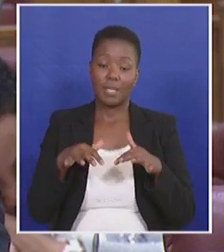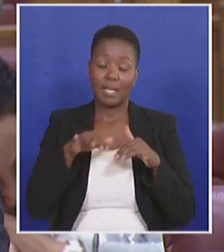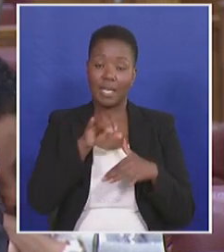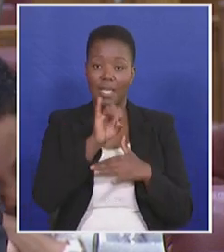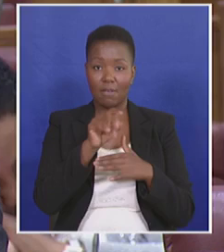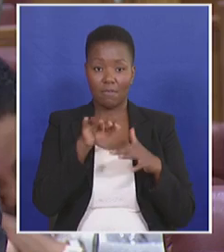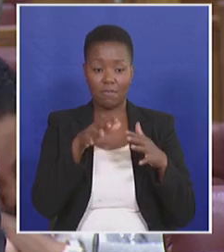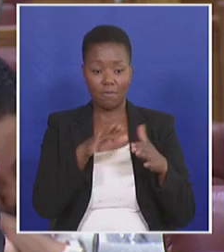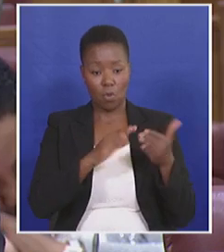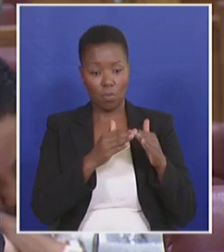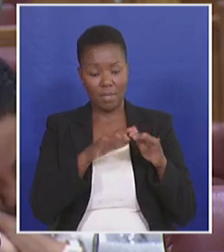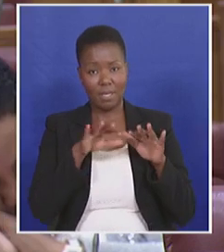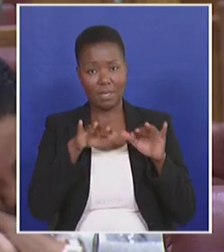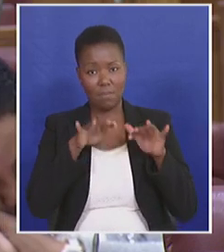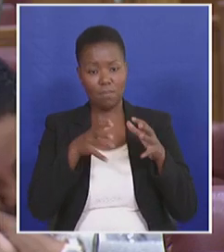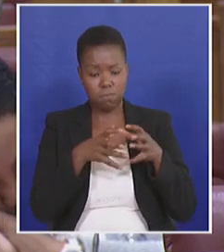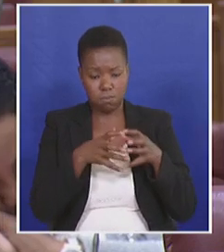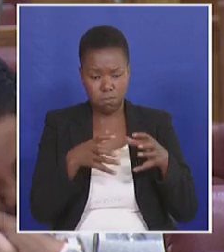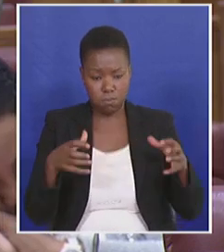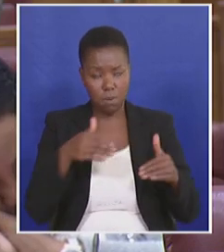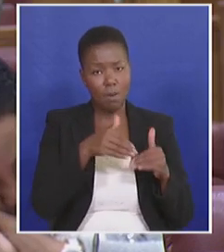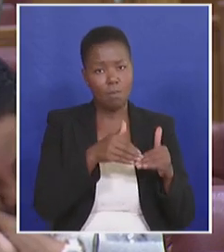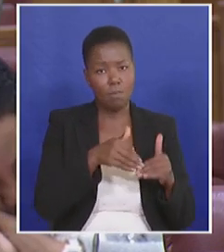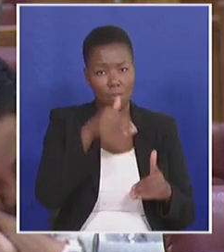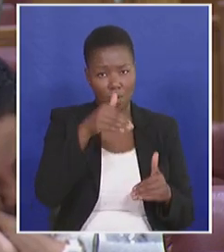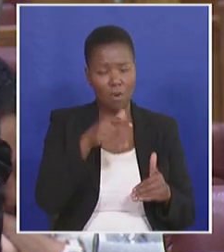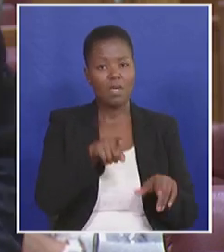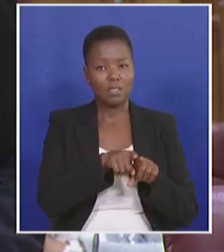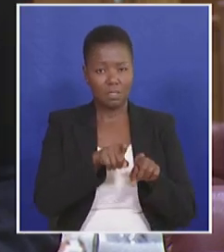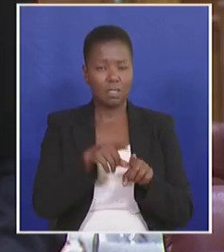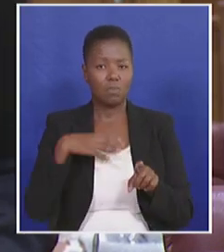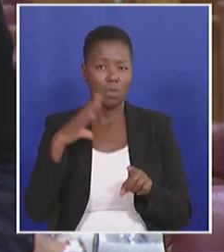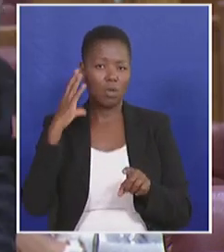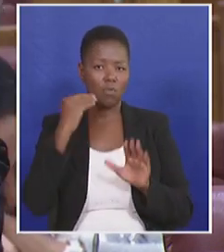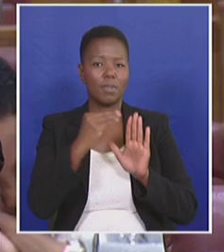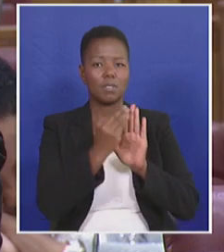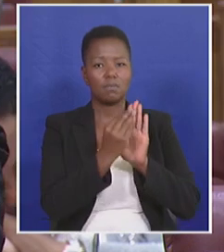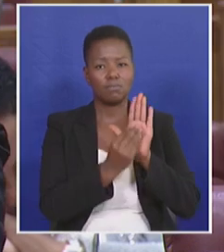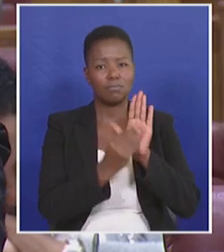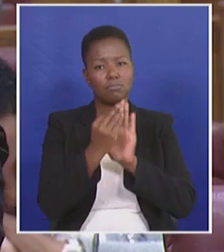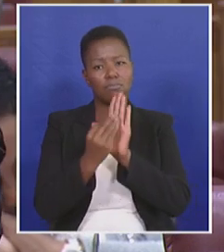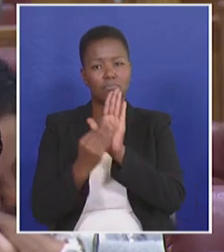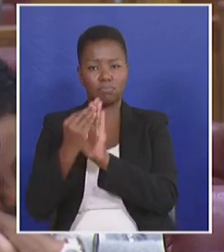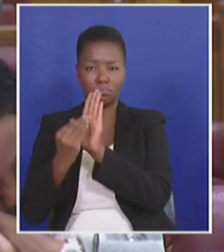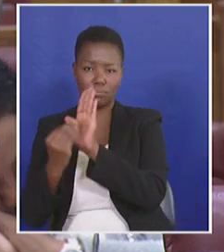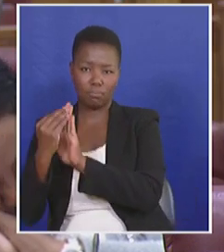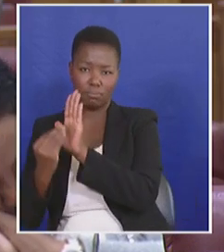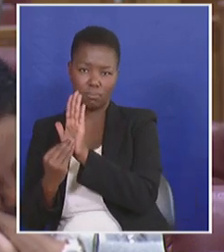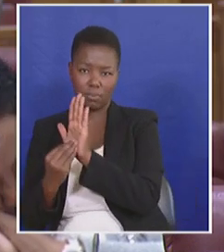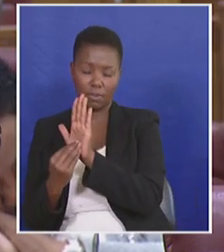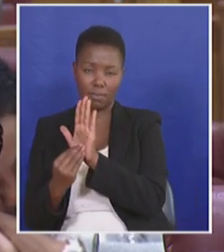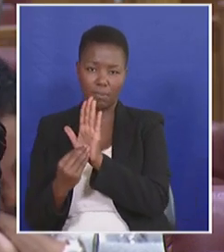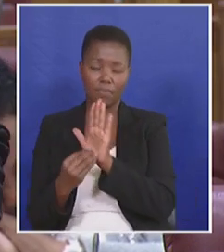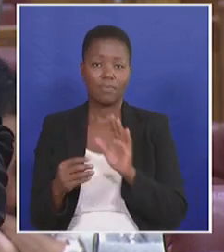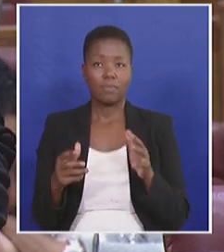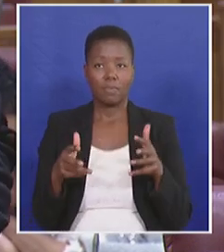for economic trends for each region, are also collected and analyzed and used in the formula. We